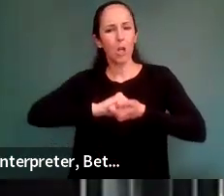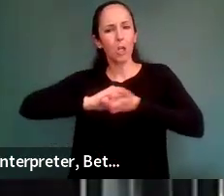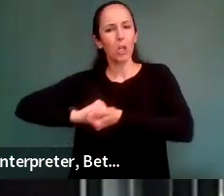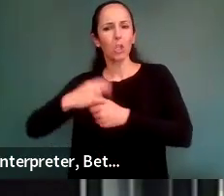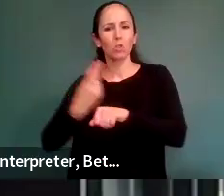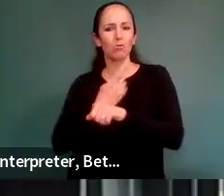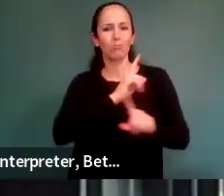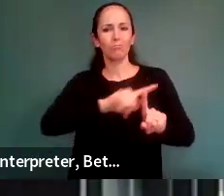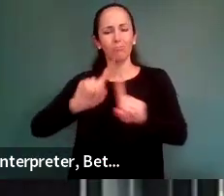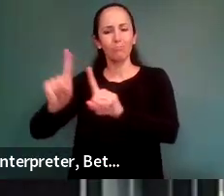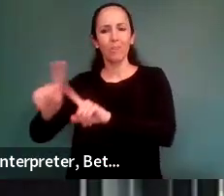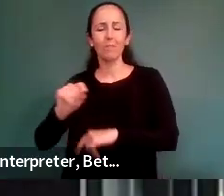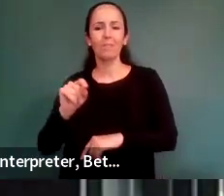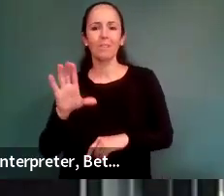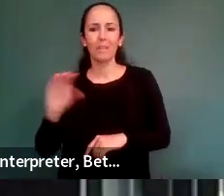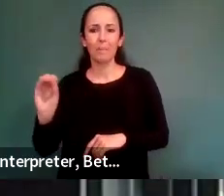make their